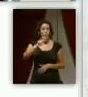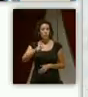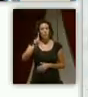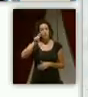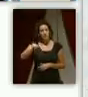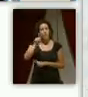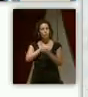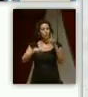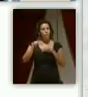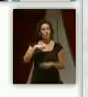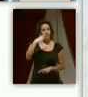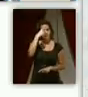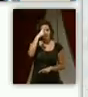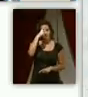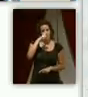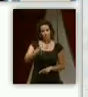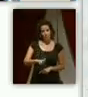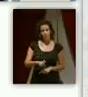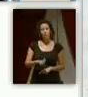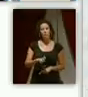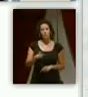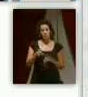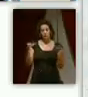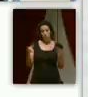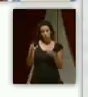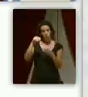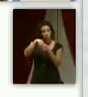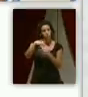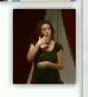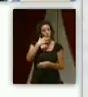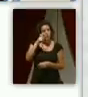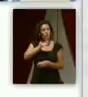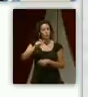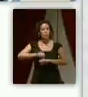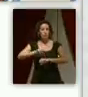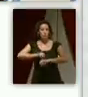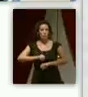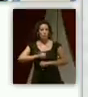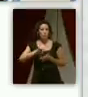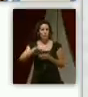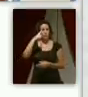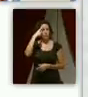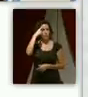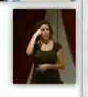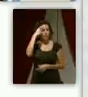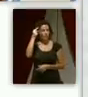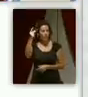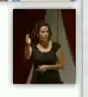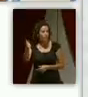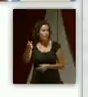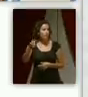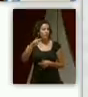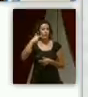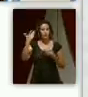people with memory loss, for example. The elderly might be comprised here.